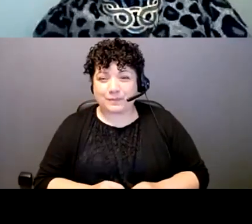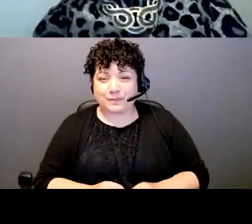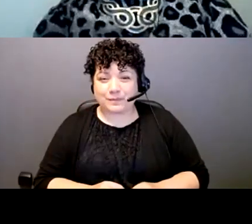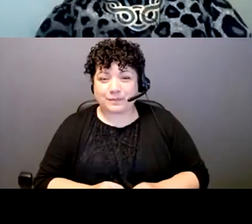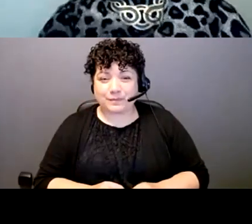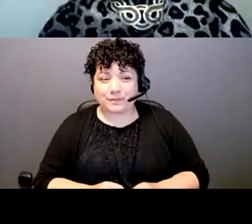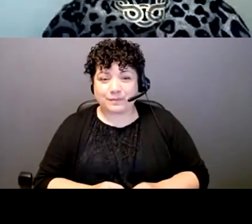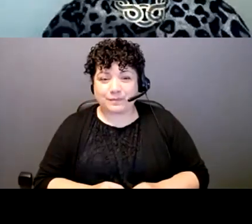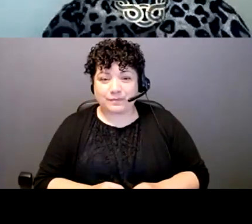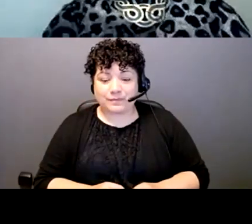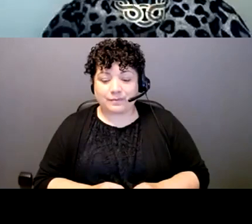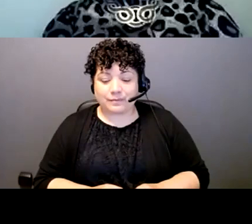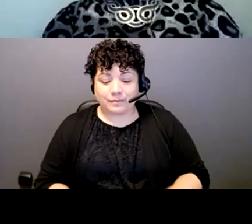Okay.